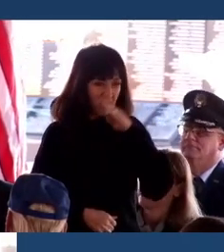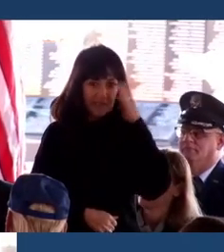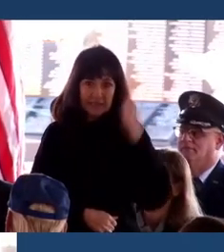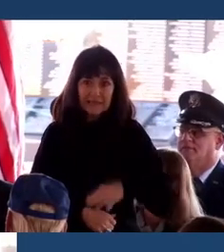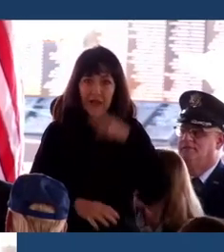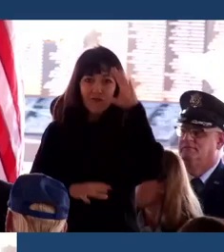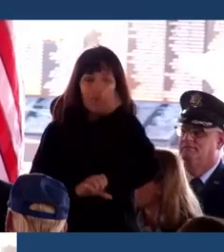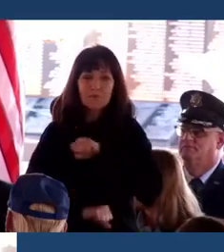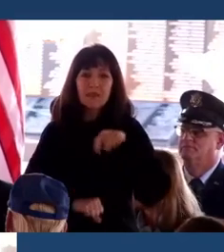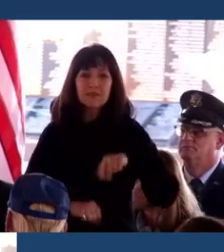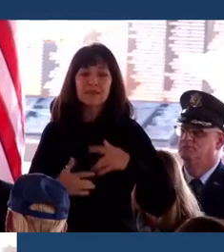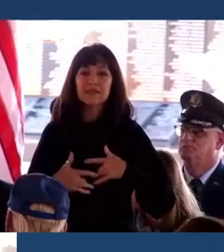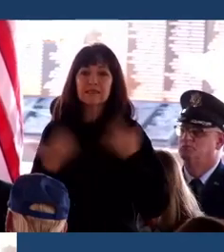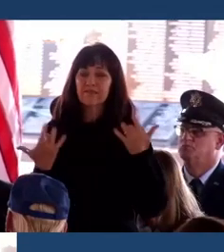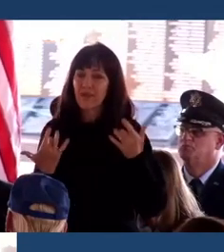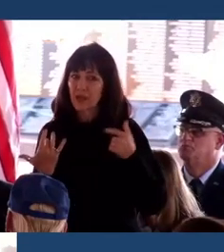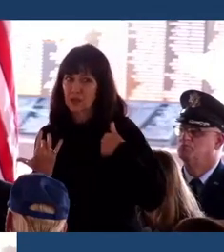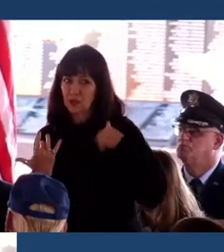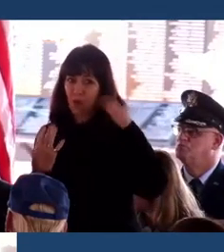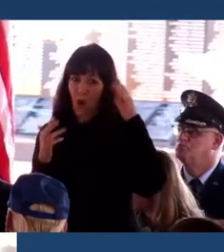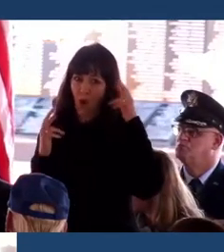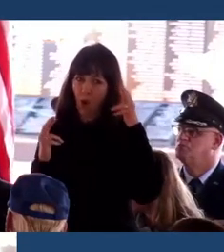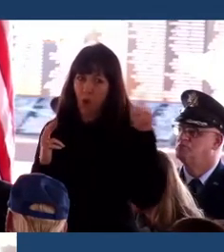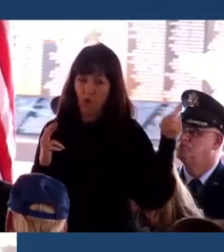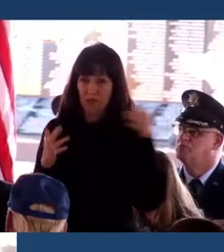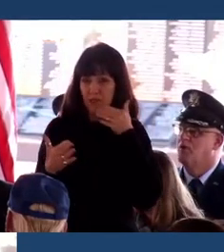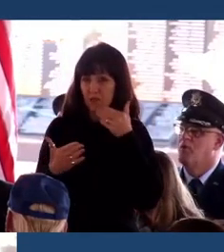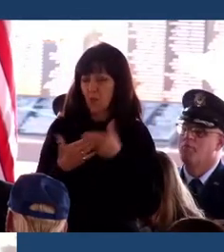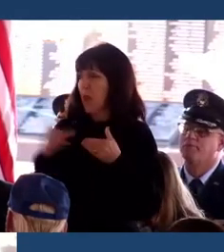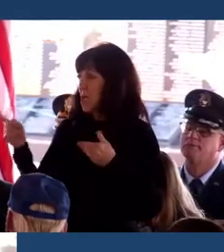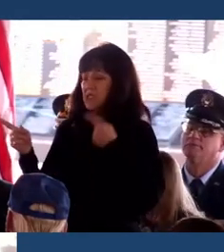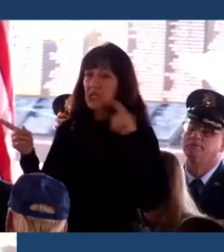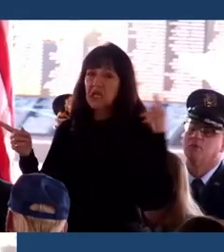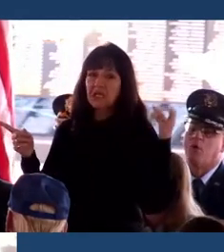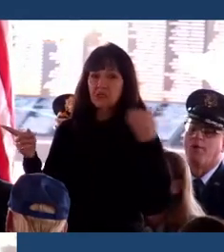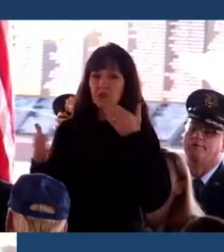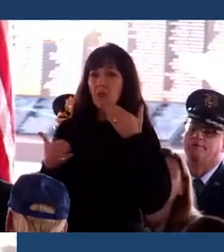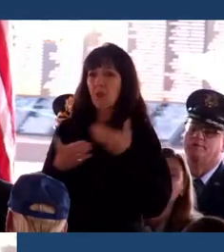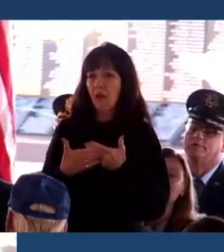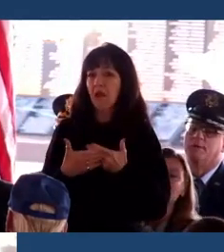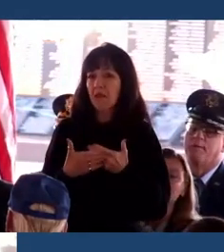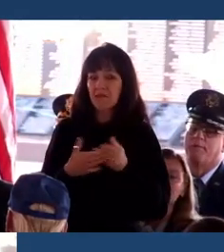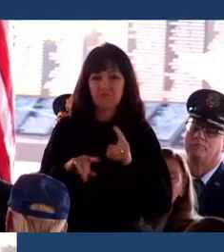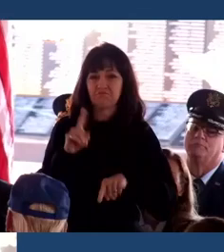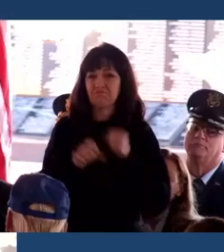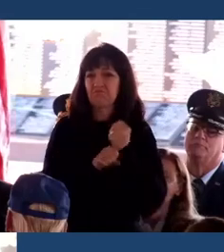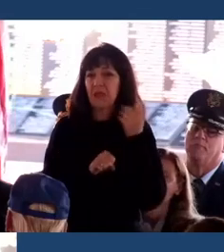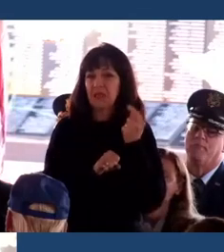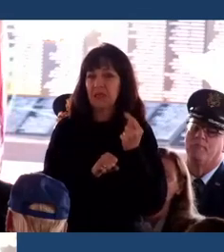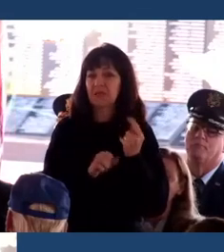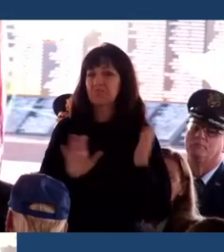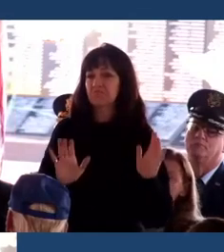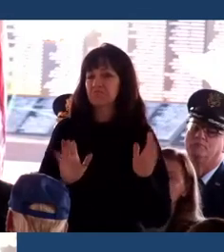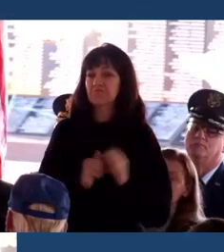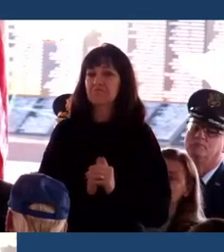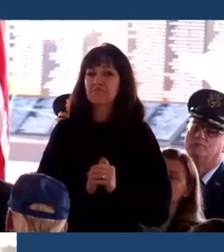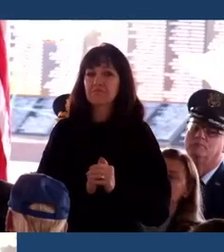these events, and so I'm not sure what's, I hope he's well. He's well, that's good. And thank you